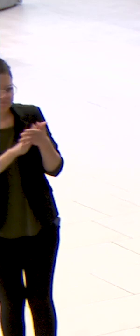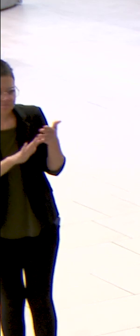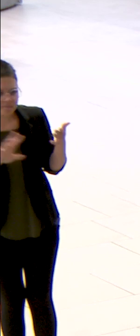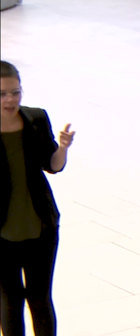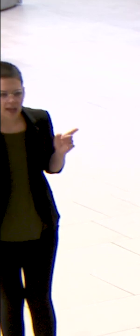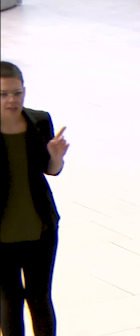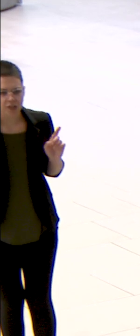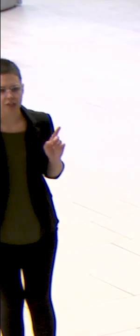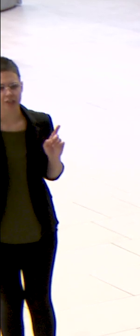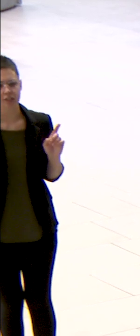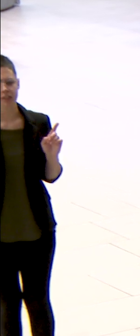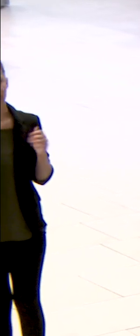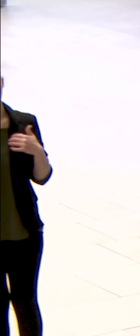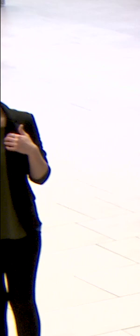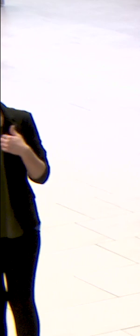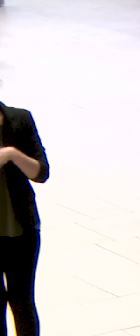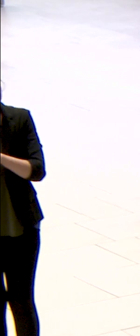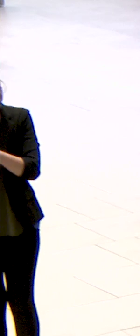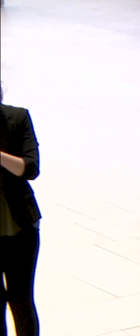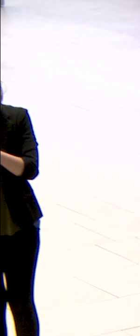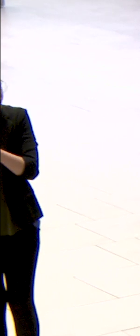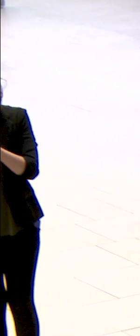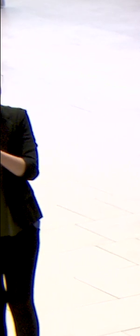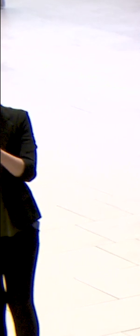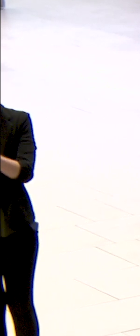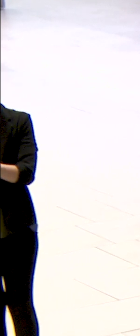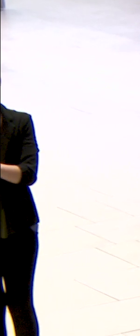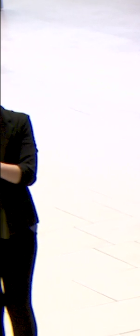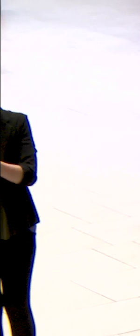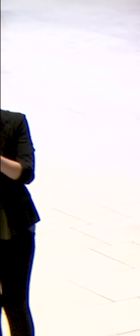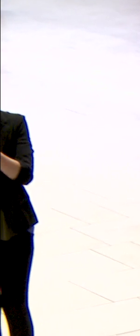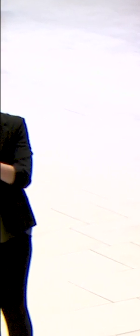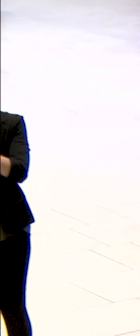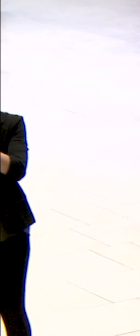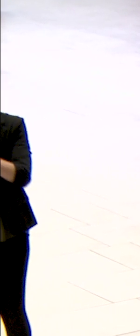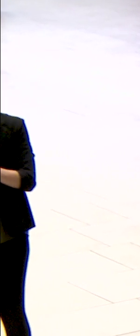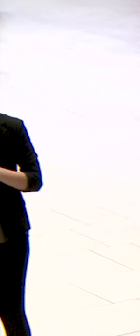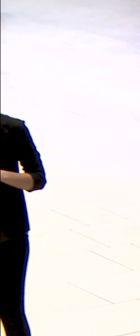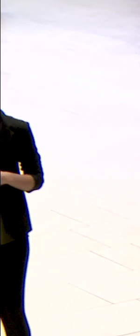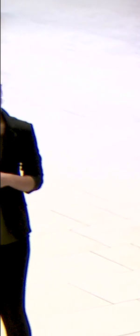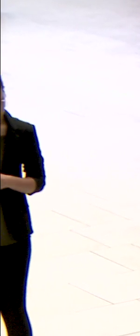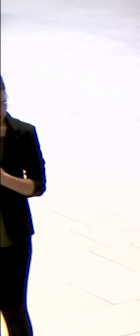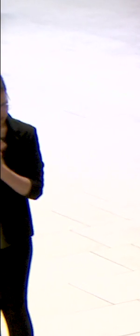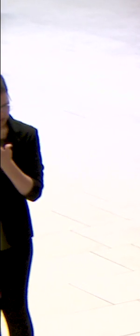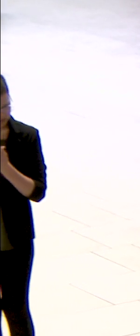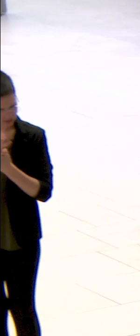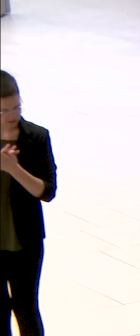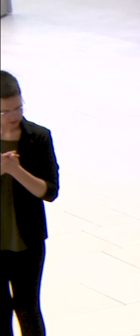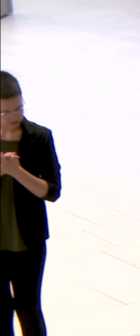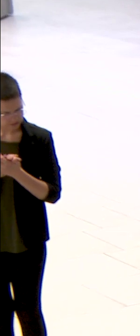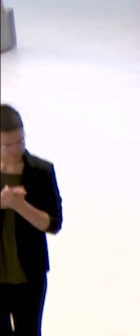NGL, I believe, had John Leguizamo as one of the partners that was part of the group. Yeah, he's one of the co-founders. He's one of the co-founders of it, so that will probably ring a bell for some folks.